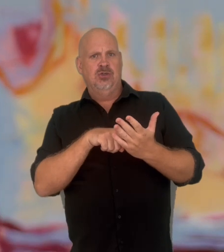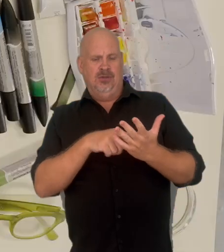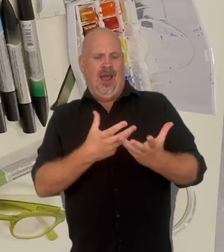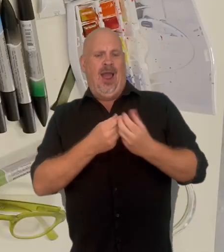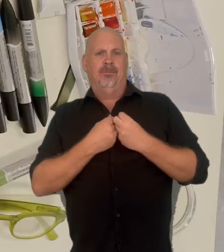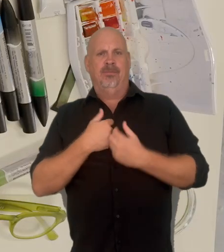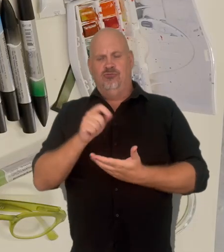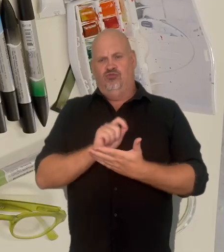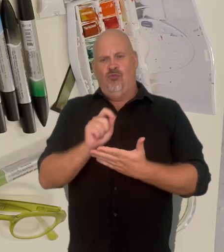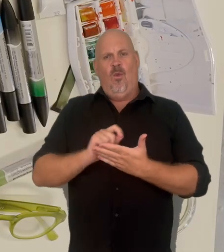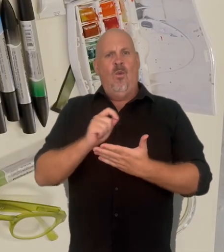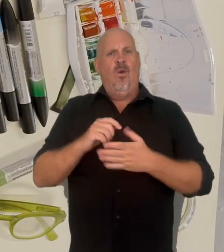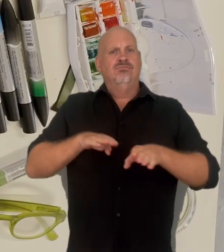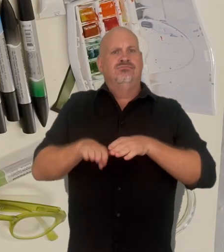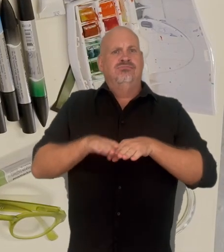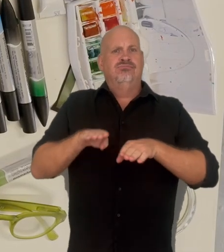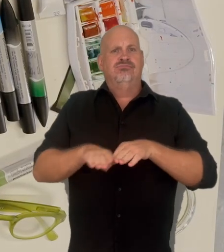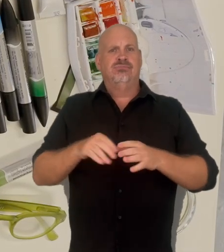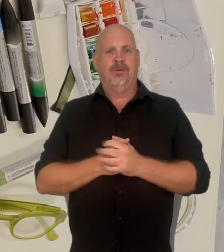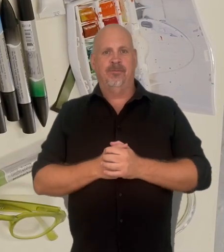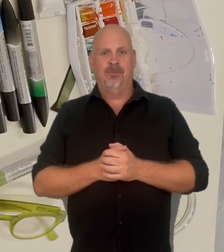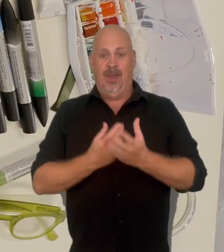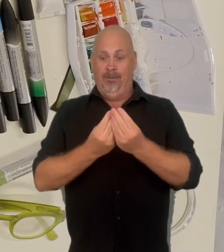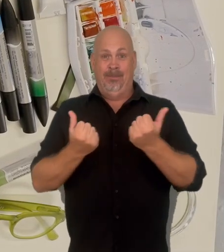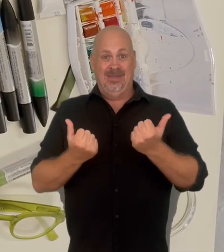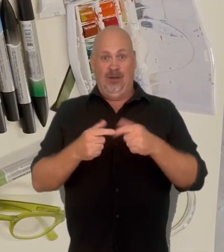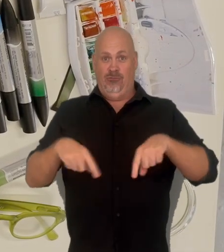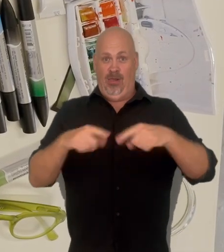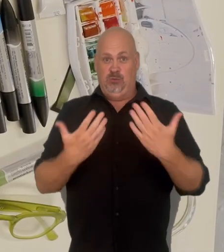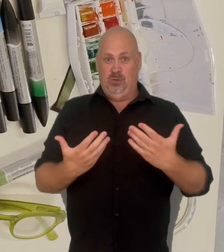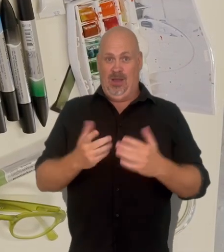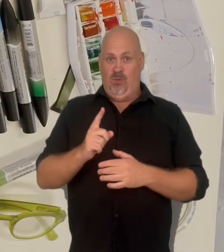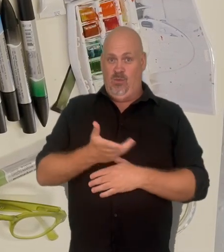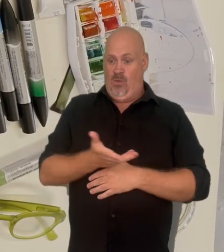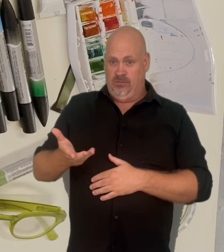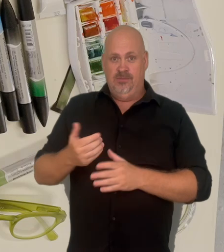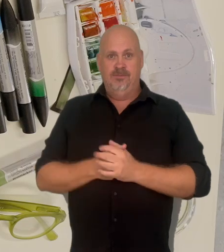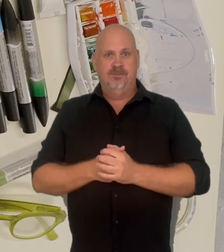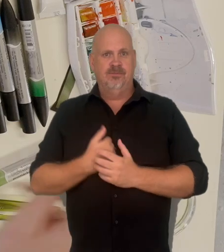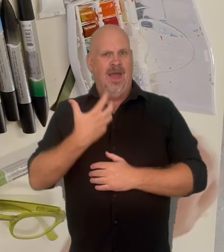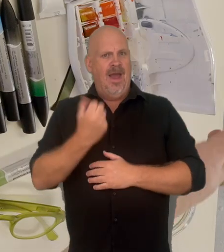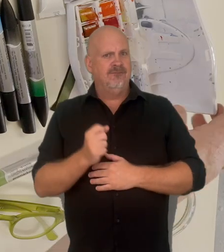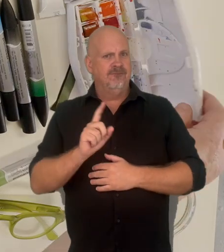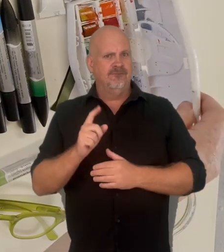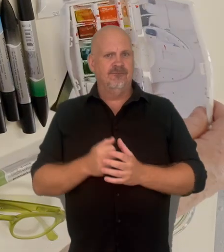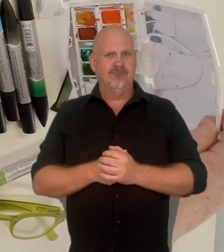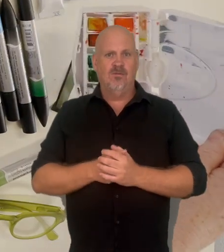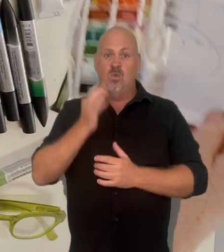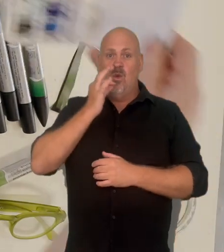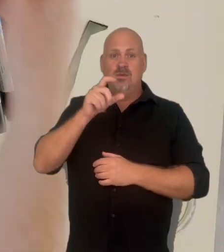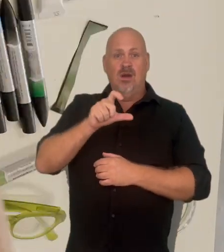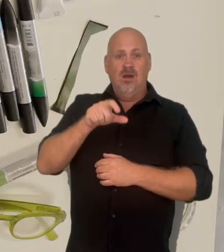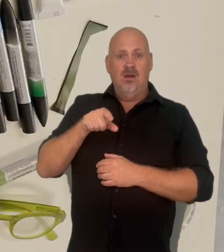muscles. These are the materials that we are going to use today. We have some watercolors over